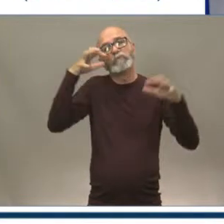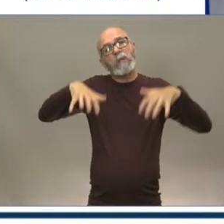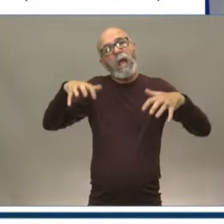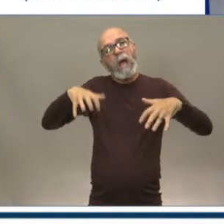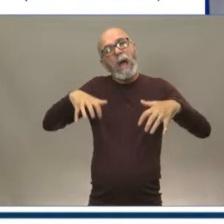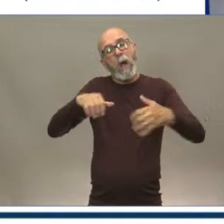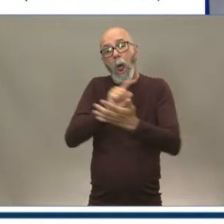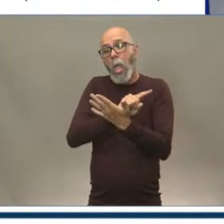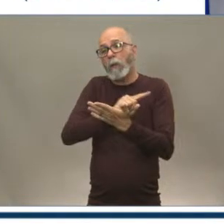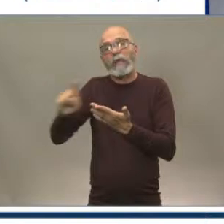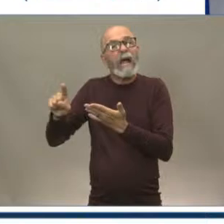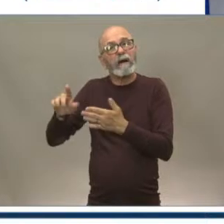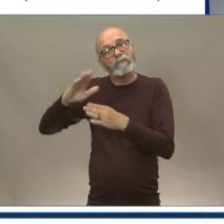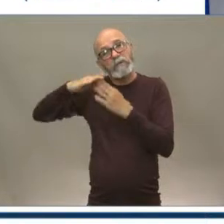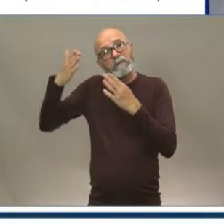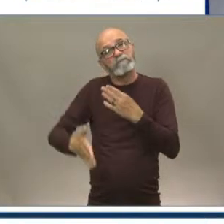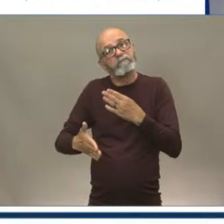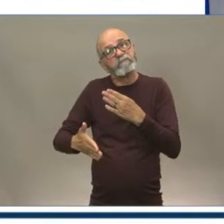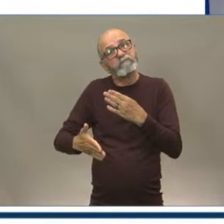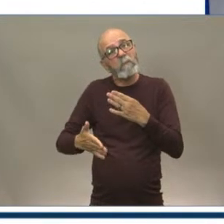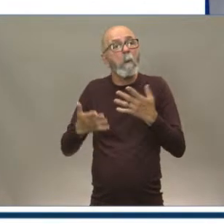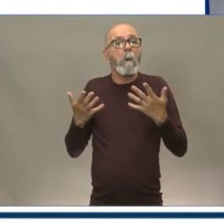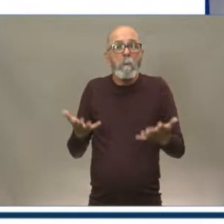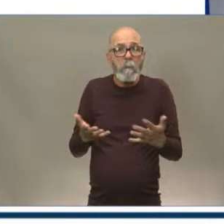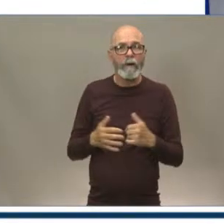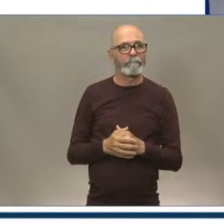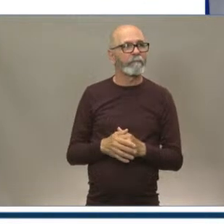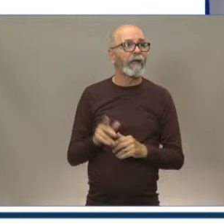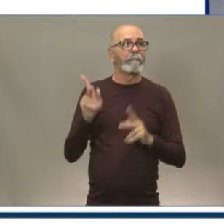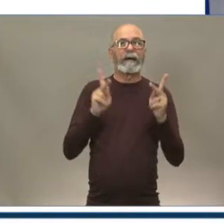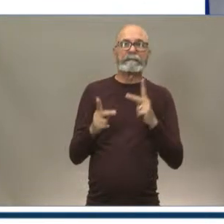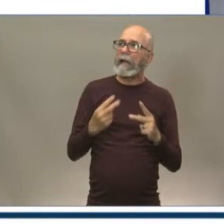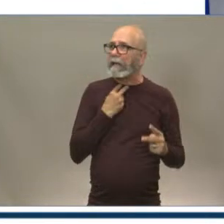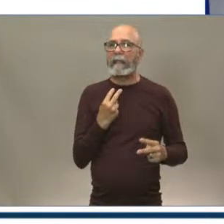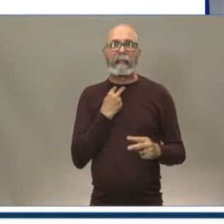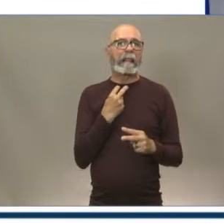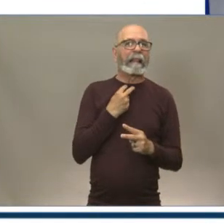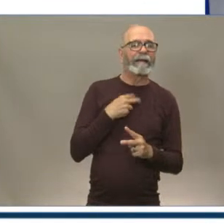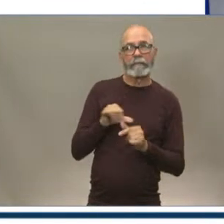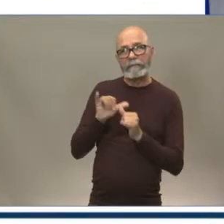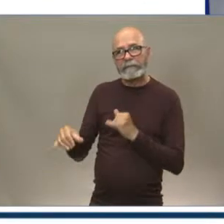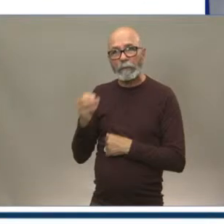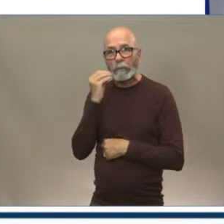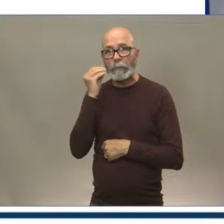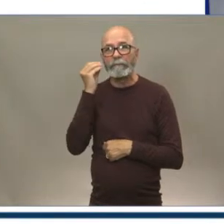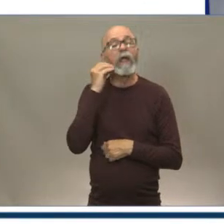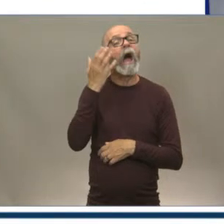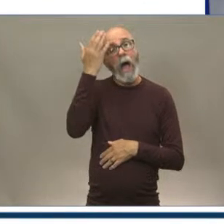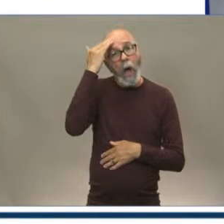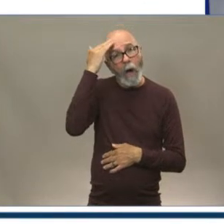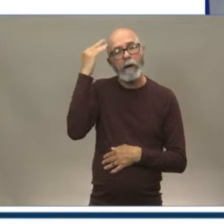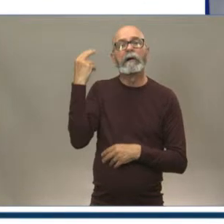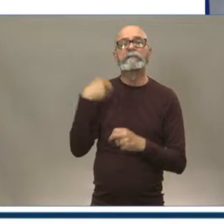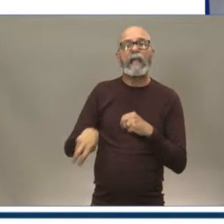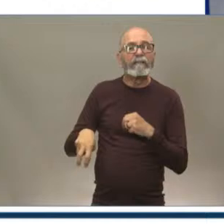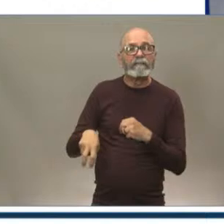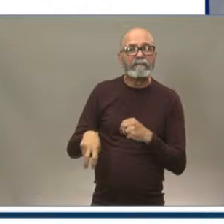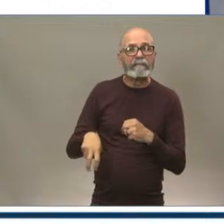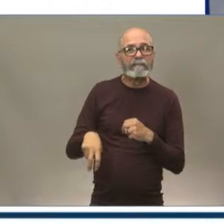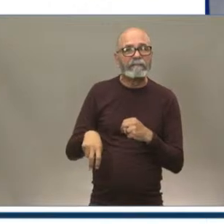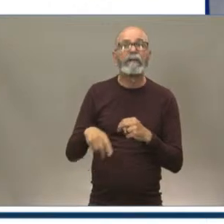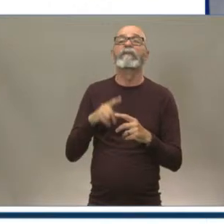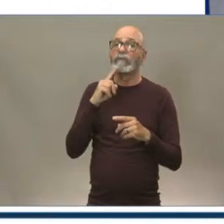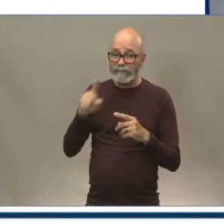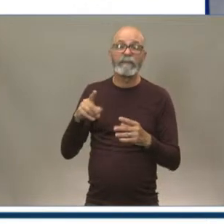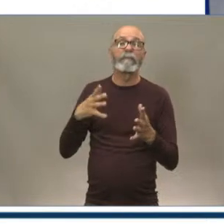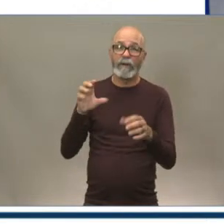this weekend, so people stick close to home. It's hard on all of you, I know that, but it will work. I hope today's briefing about